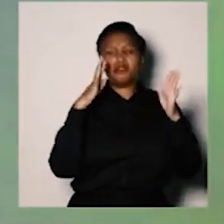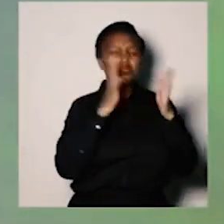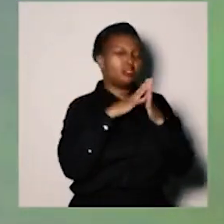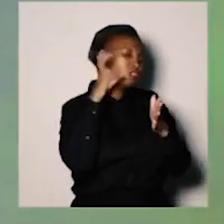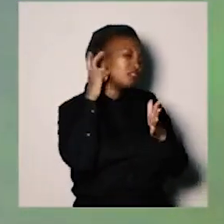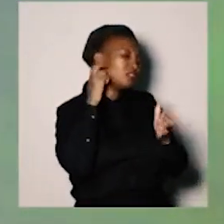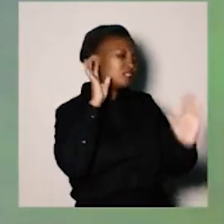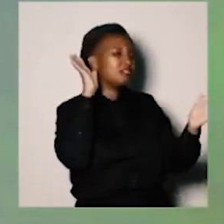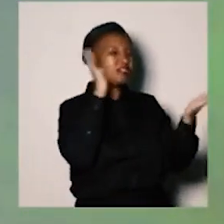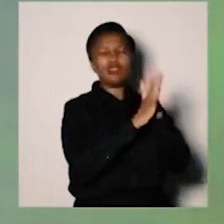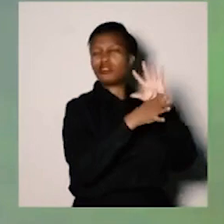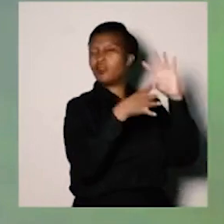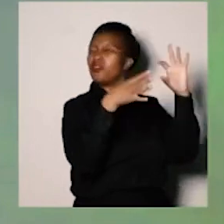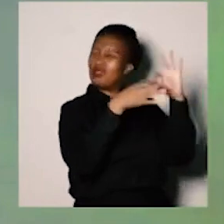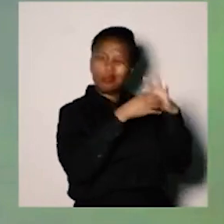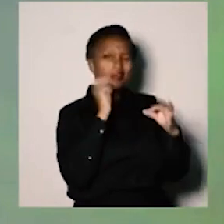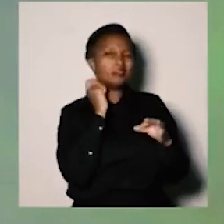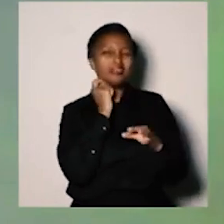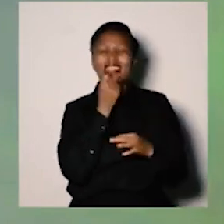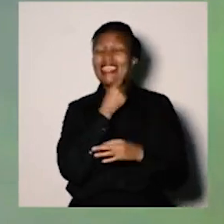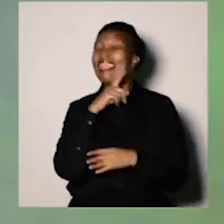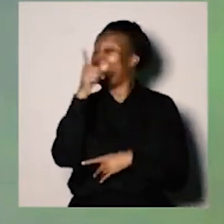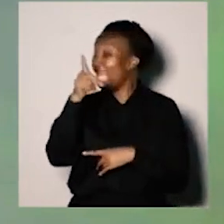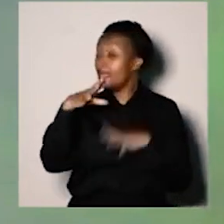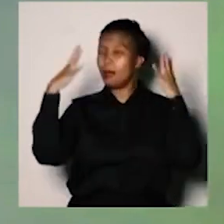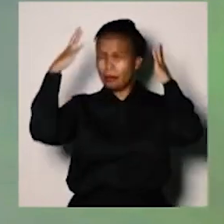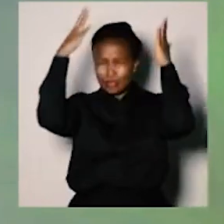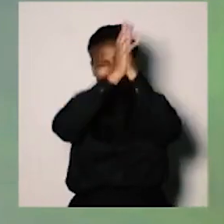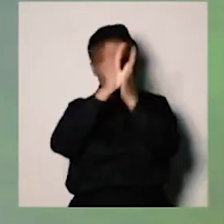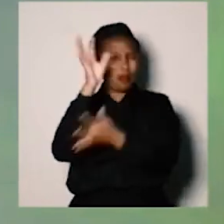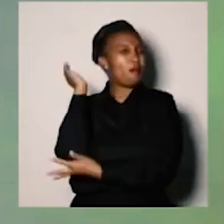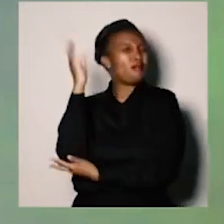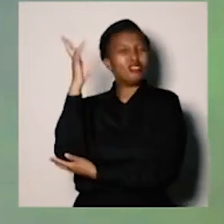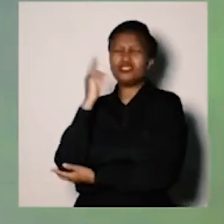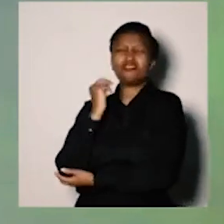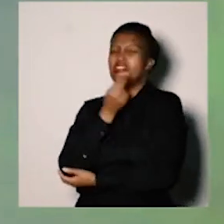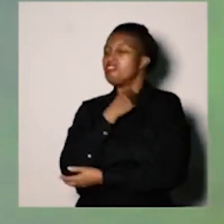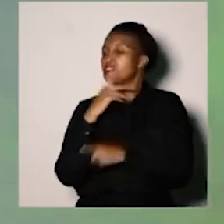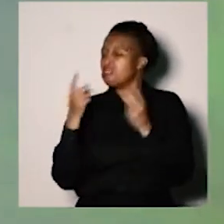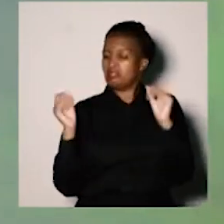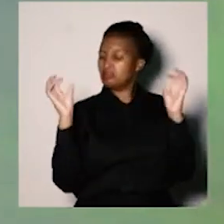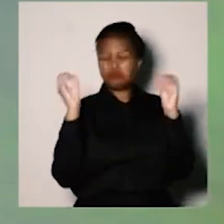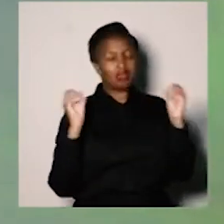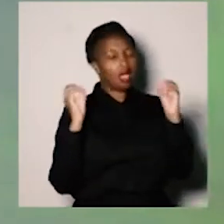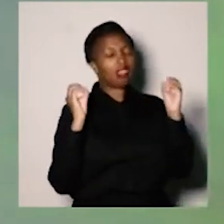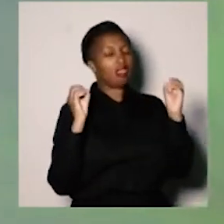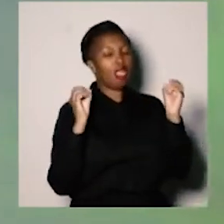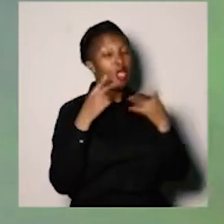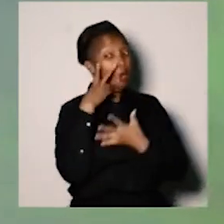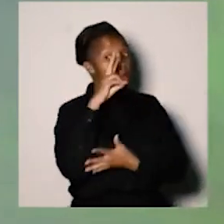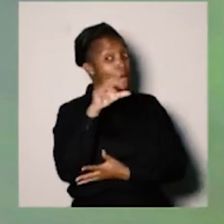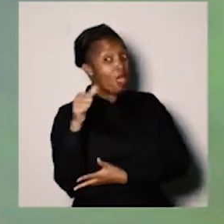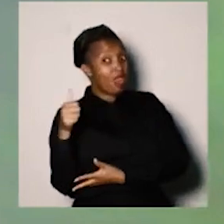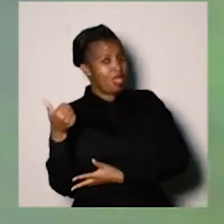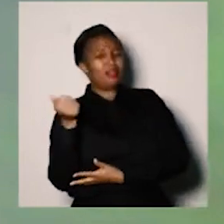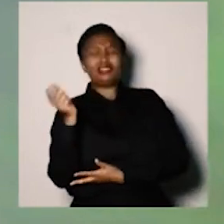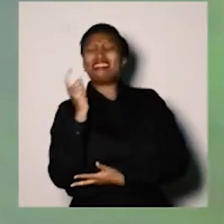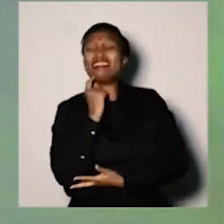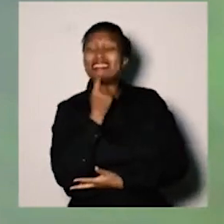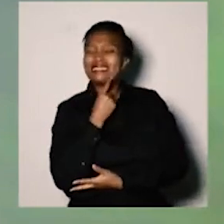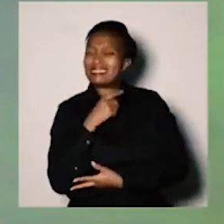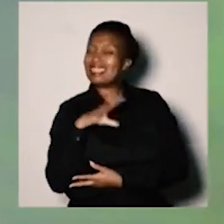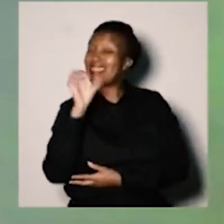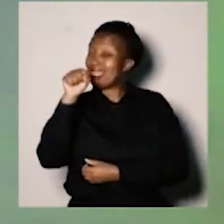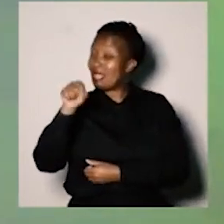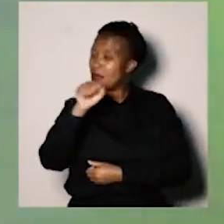and going home and saying, "Oh, we are Shumayelu Bishop," and doing nothing about it. Look at your neighbor.